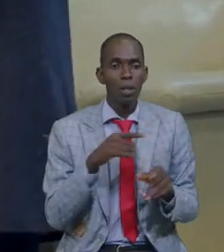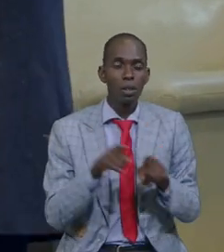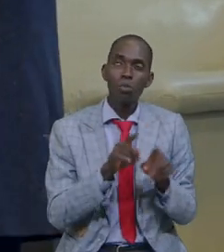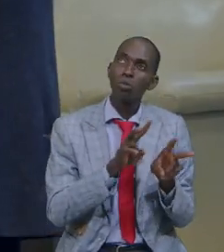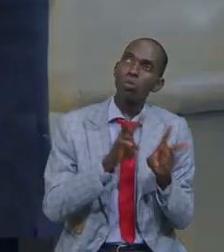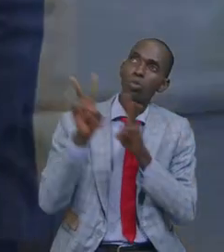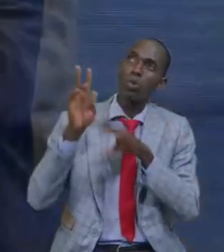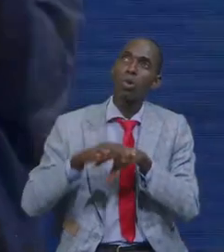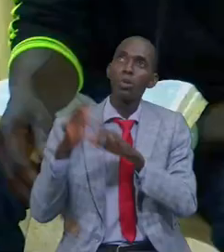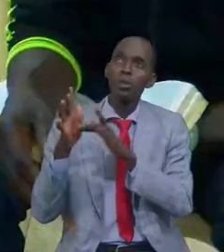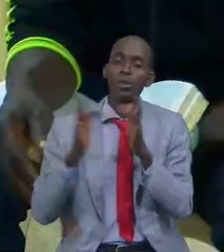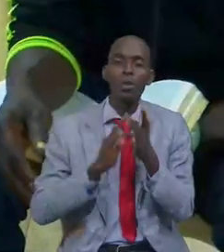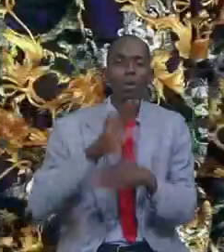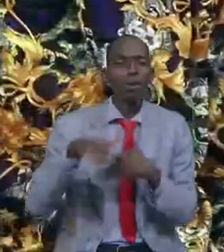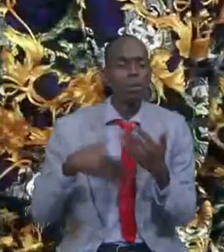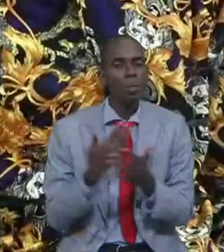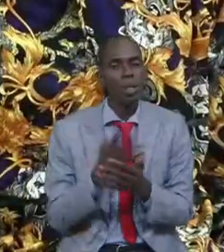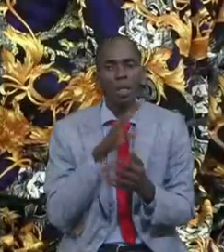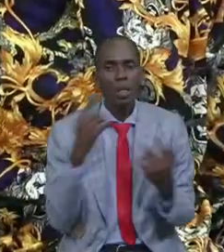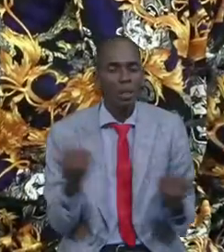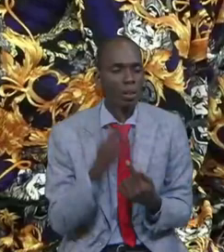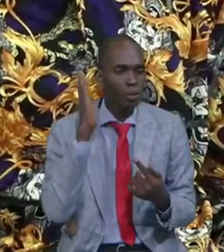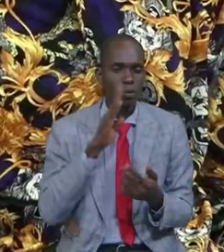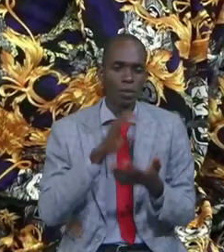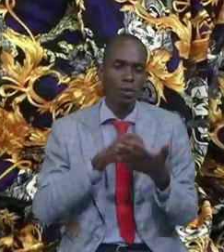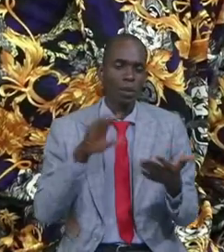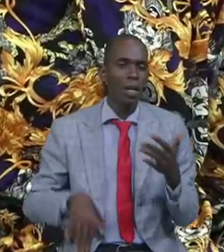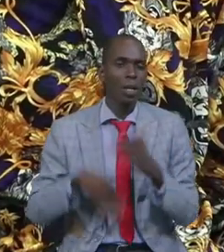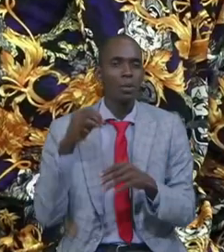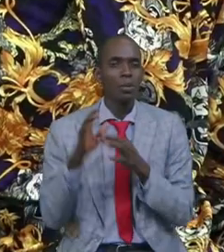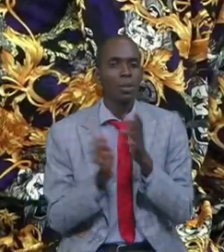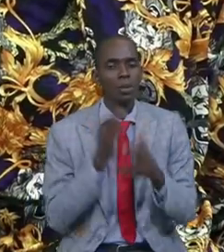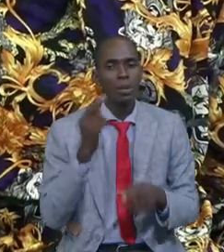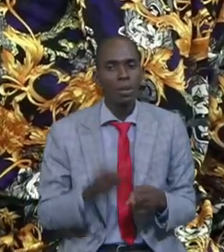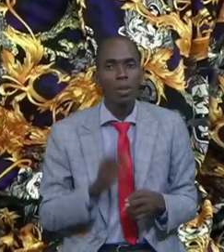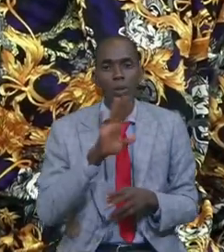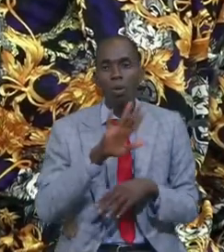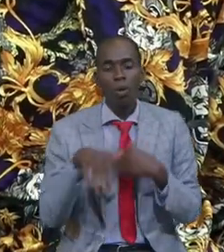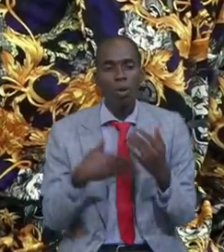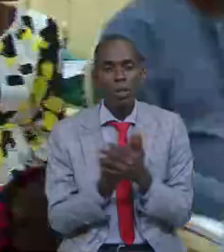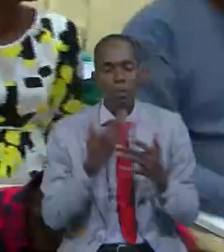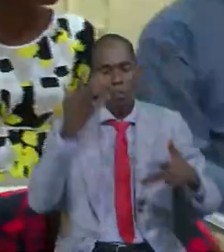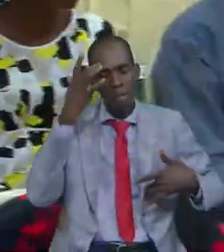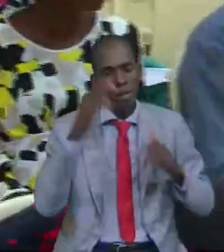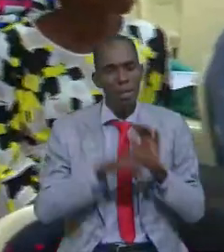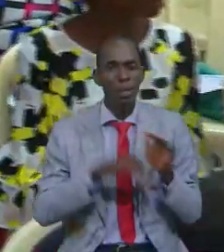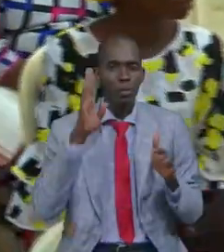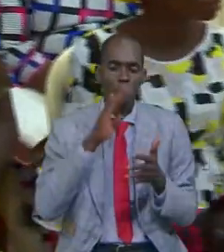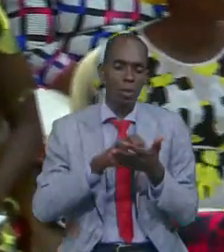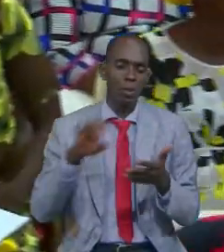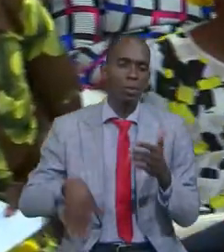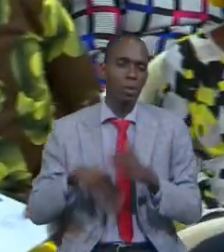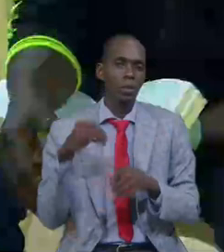your sins will be blotted away. All your sicknesses will be taken away.